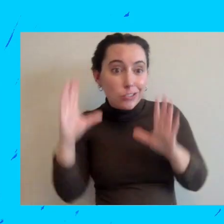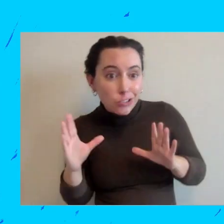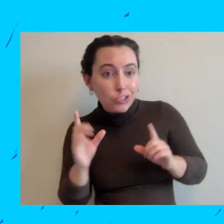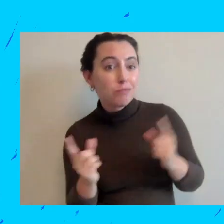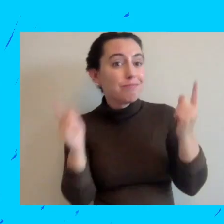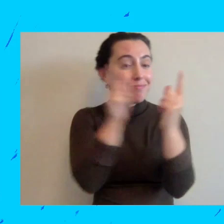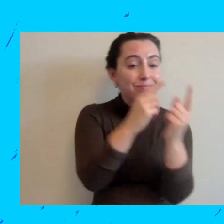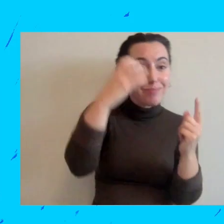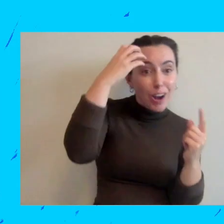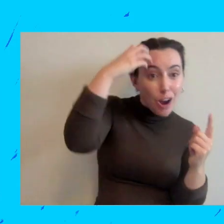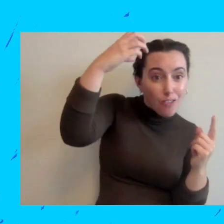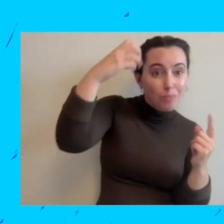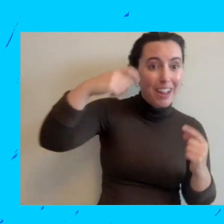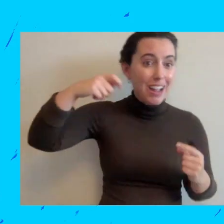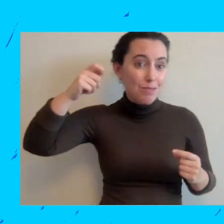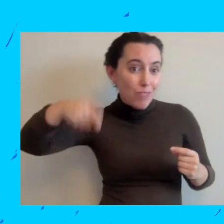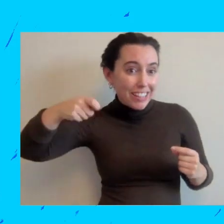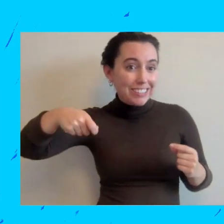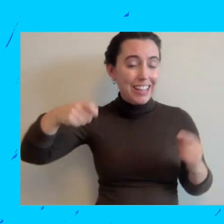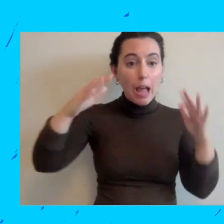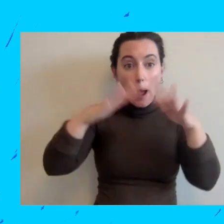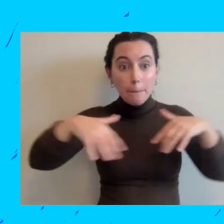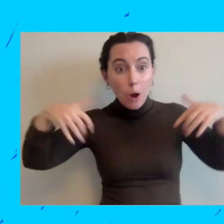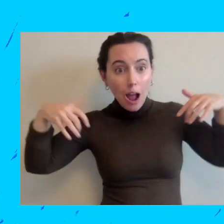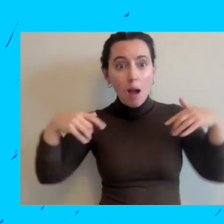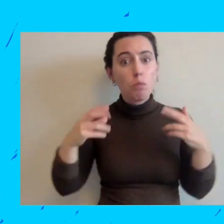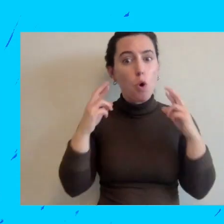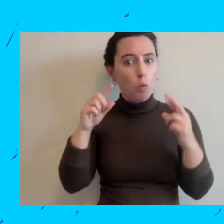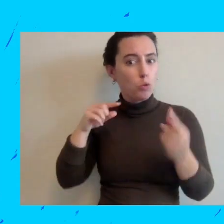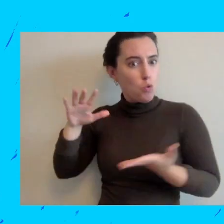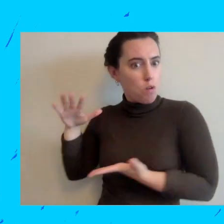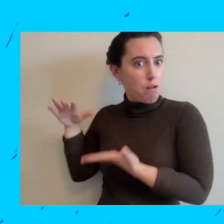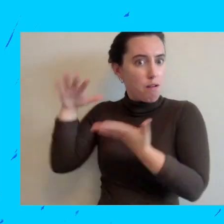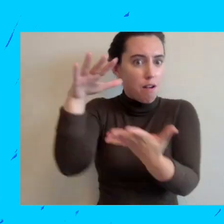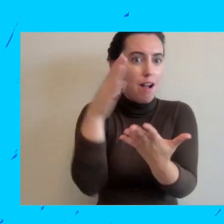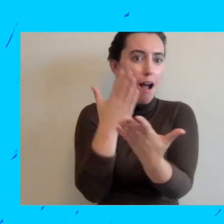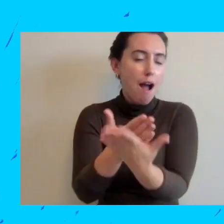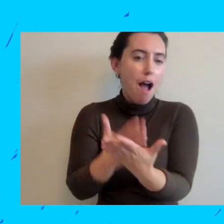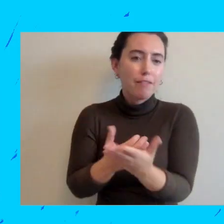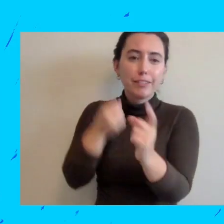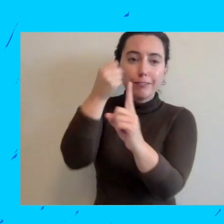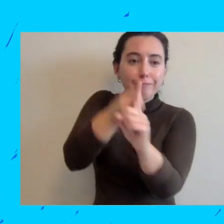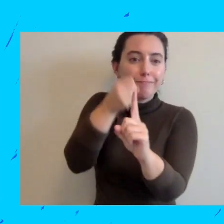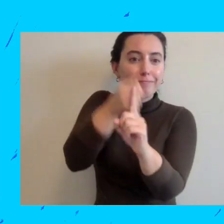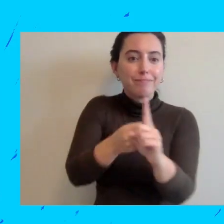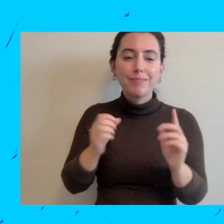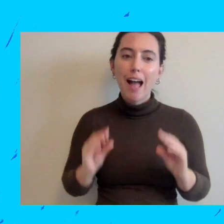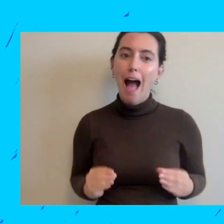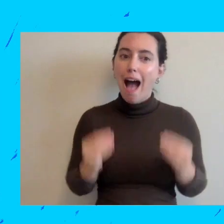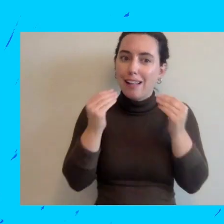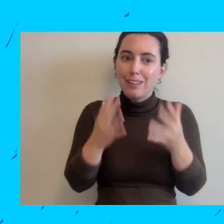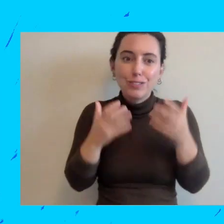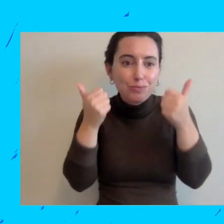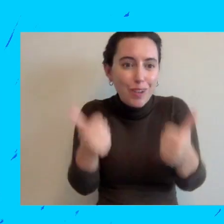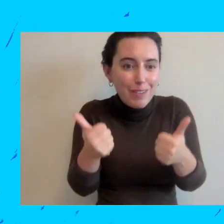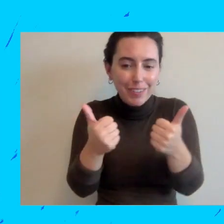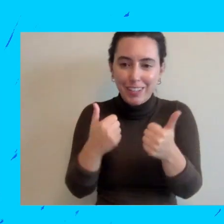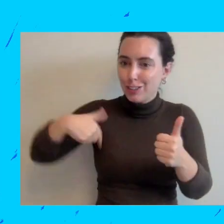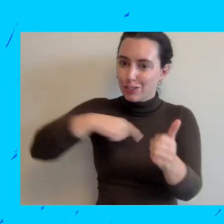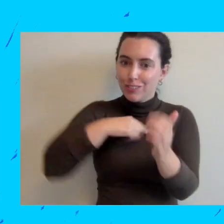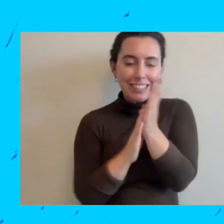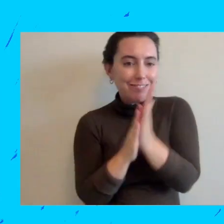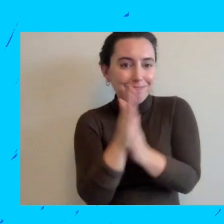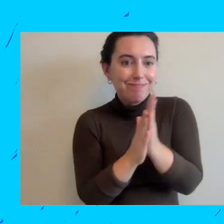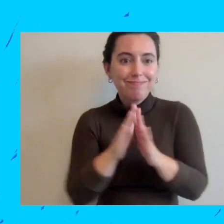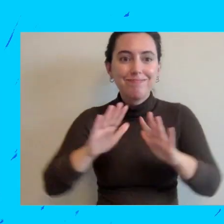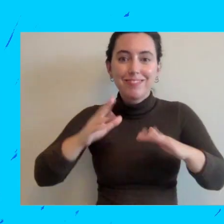president, we hope you can use this evidence to campaign for adolescent well-being. We can't wait to hear how this is being used,